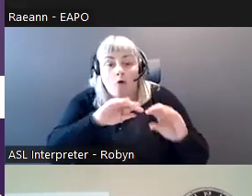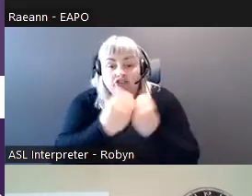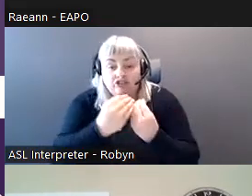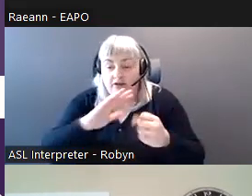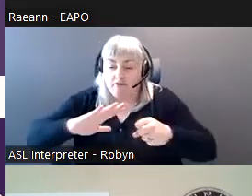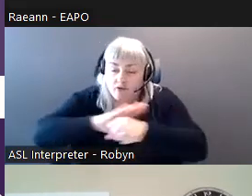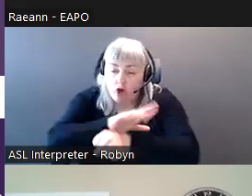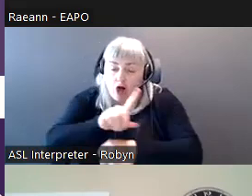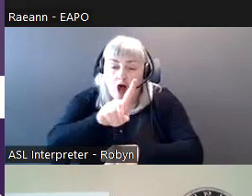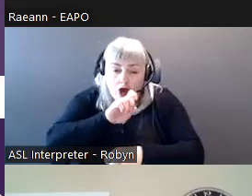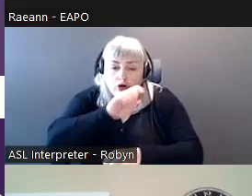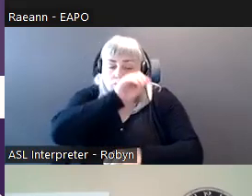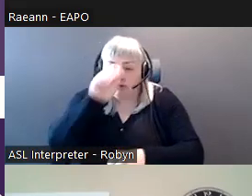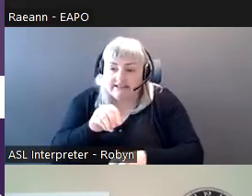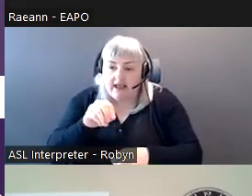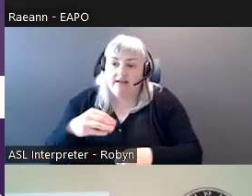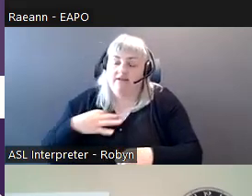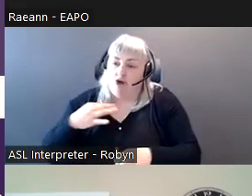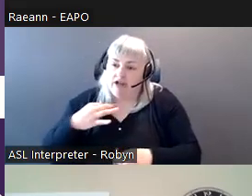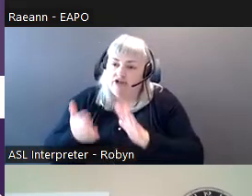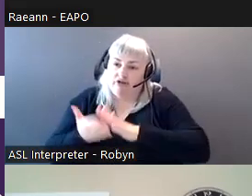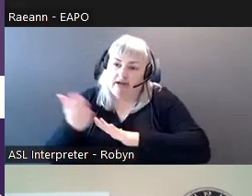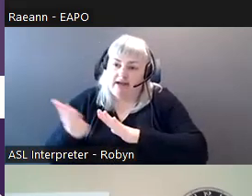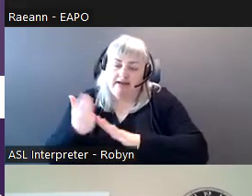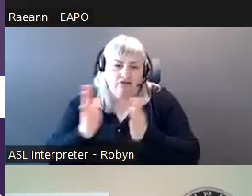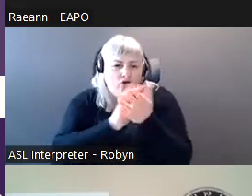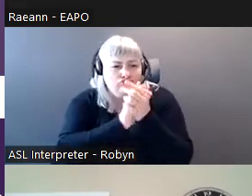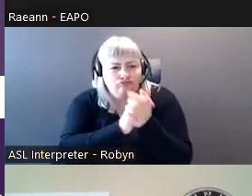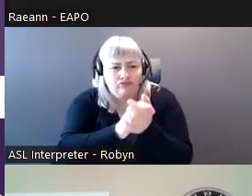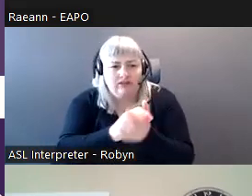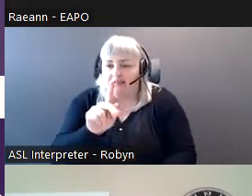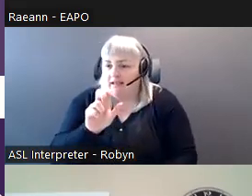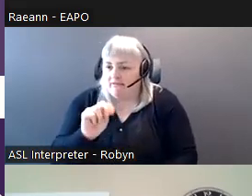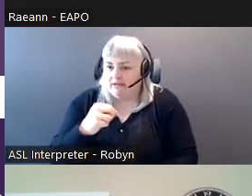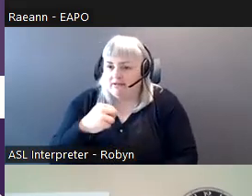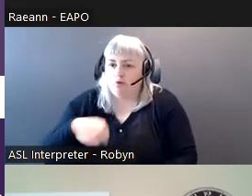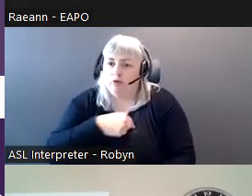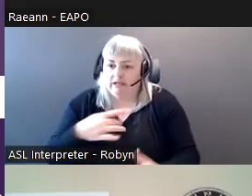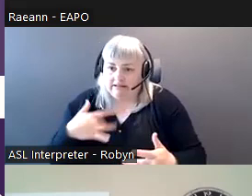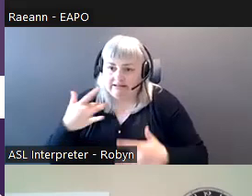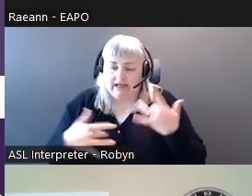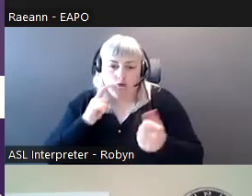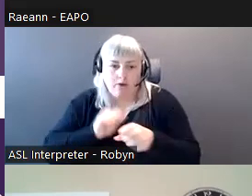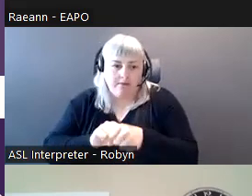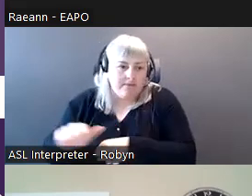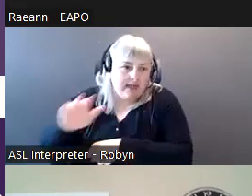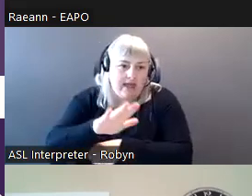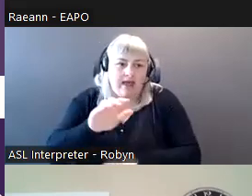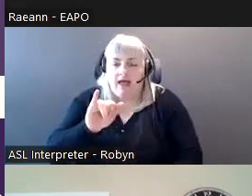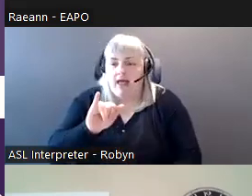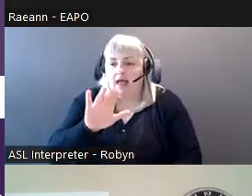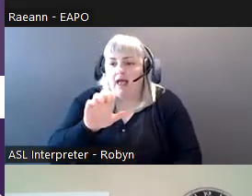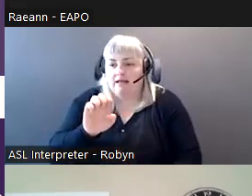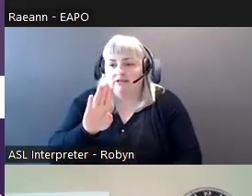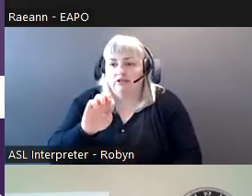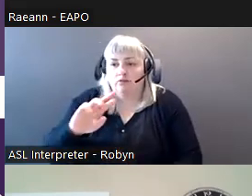run. So way to go, Kevin. We are excited that we will be mailing you an Iceberg Award, which is